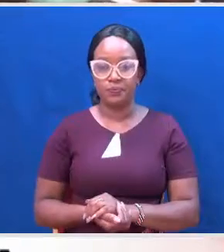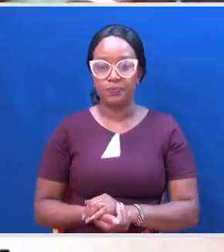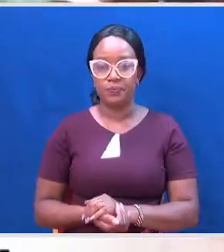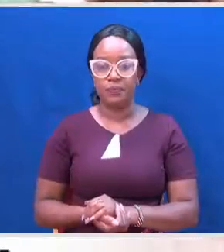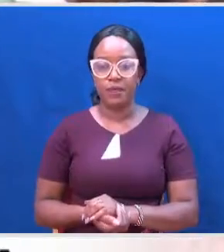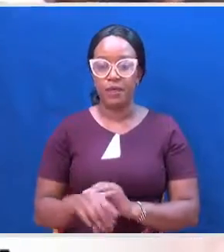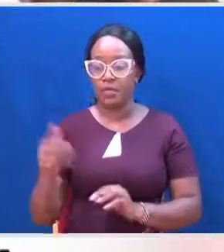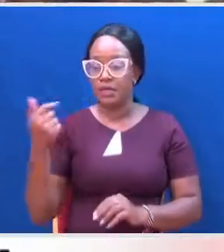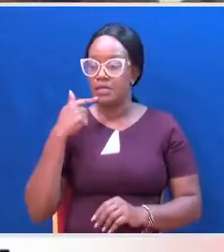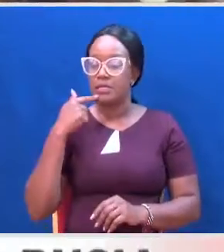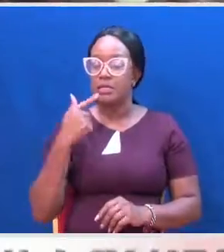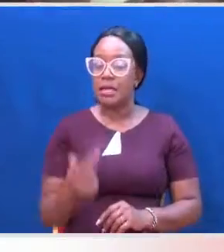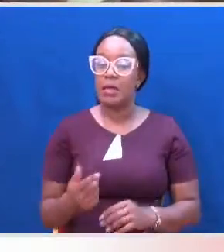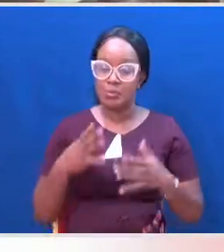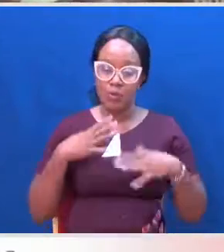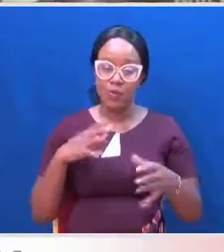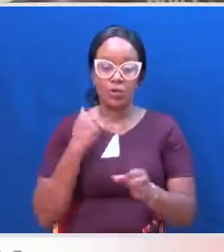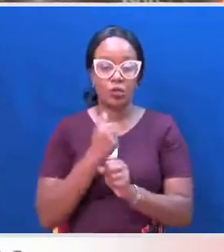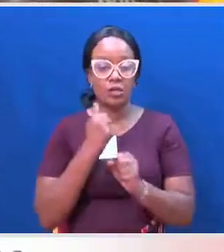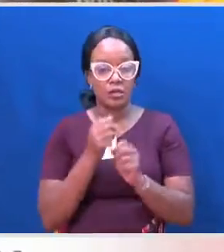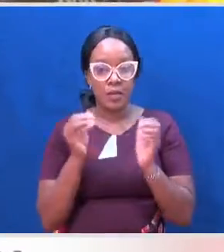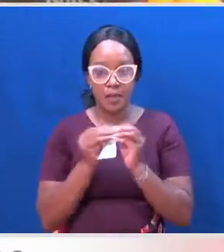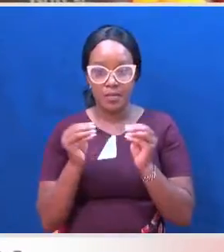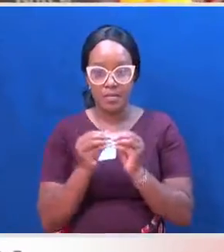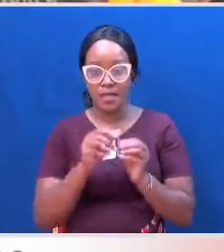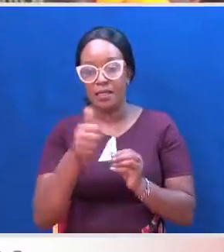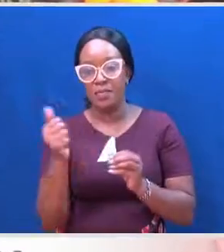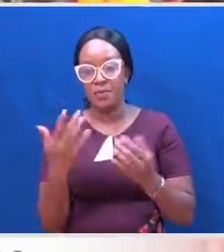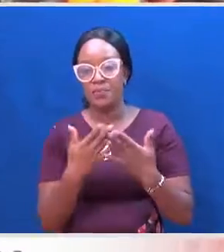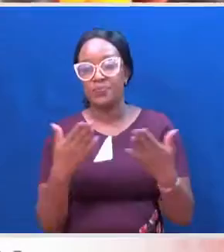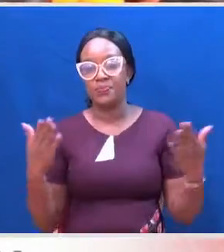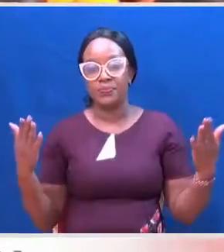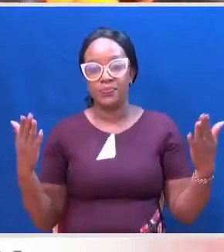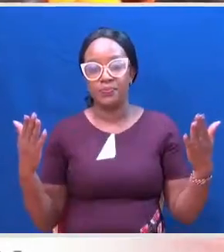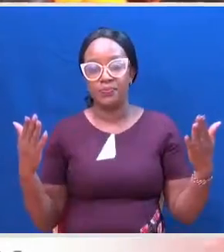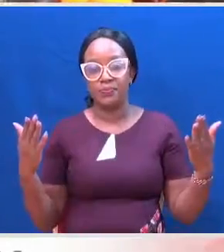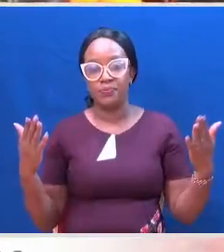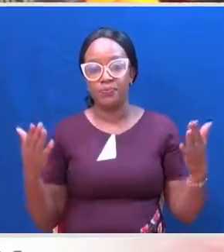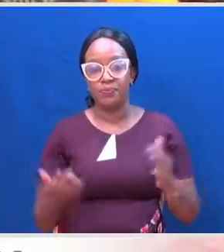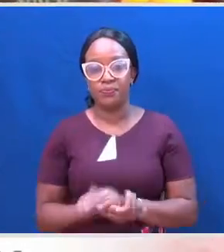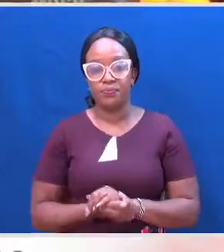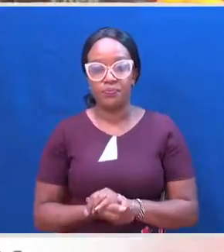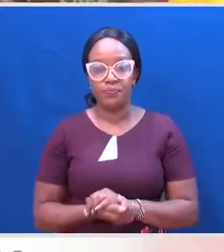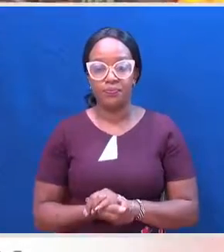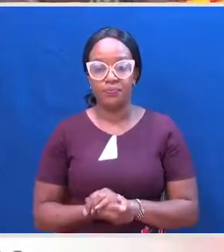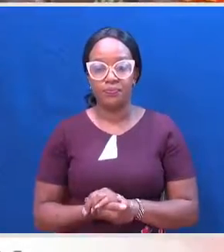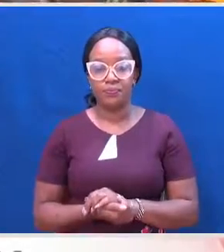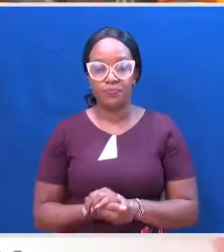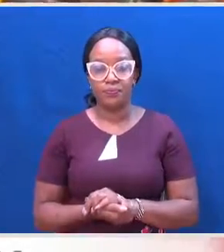watu wengine wanafanya mkutano na nini? Hapana mtu anaanza kuogopa. Na kama urudi hiyo tutataka nini?